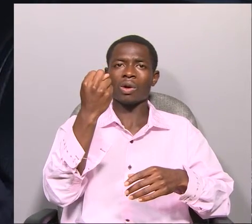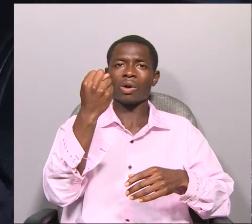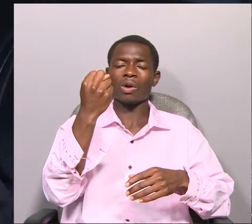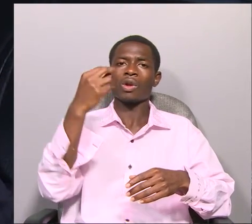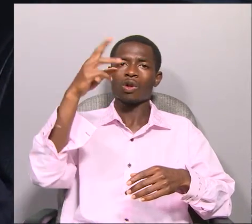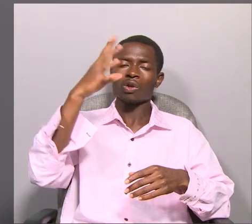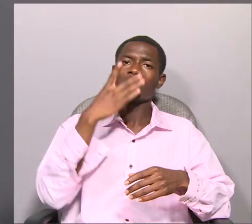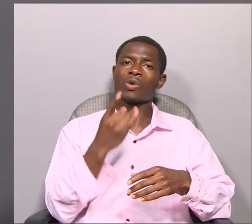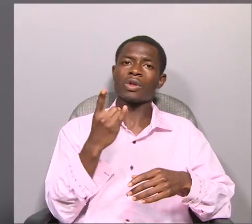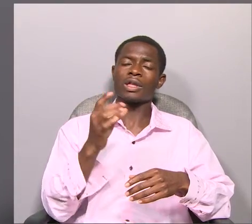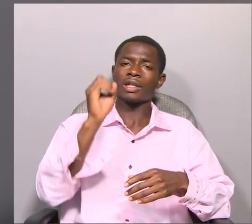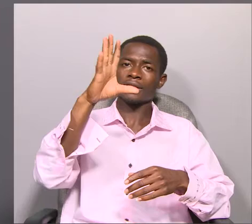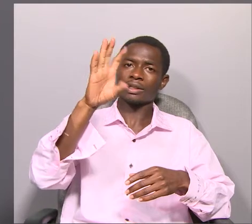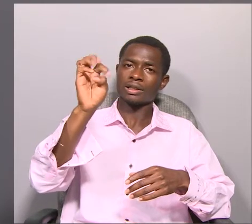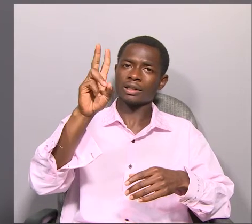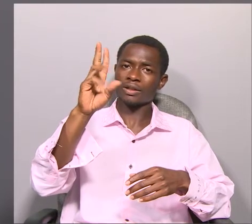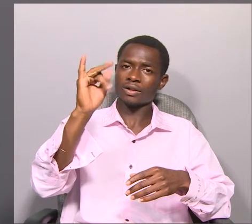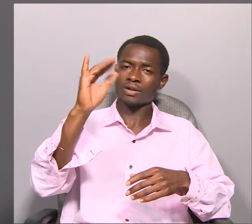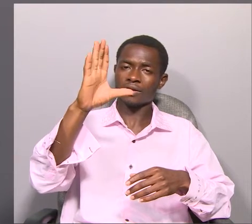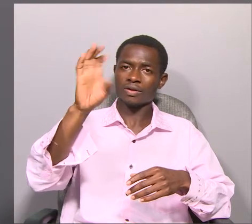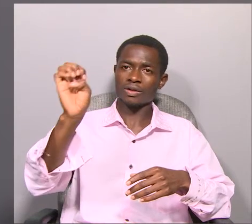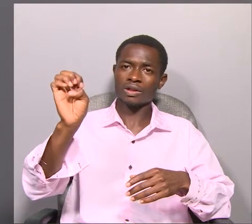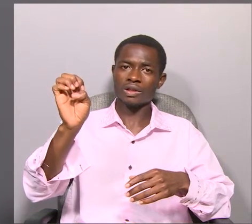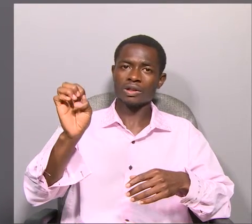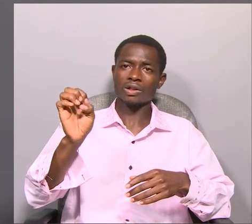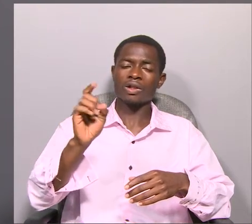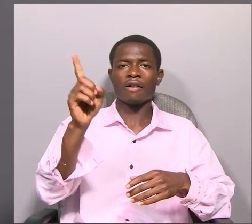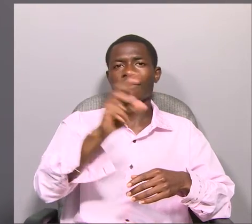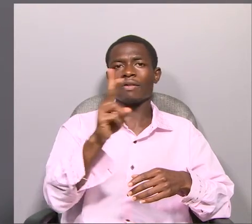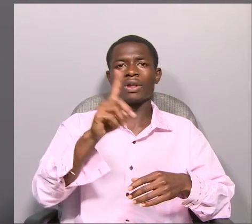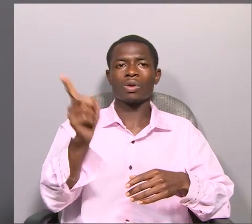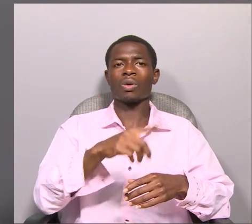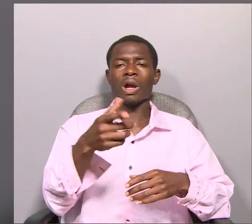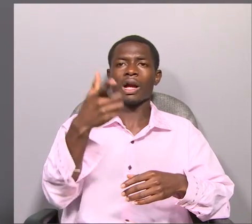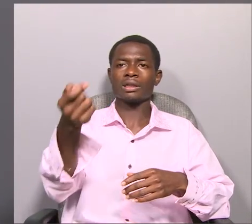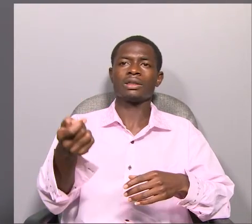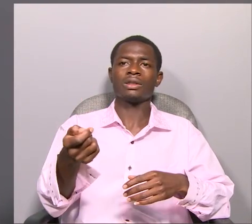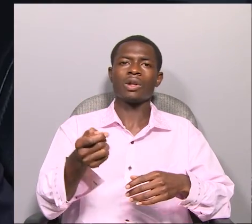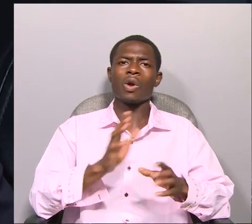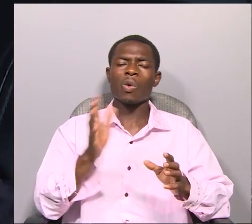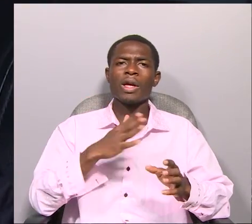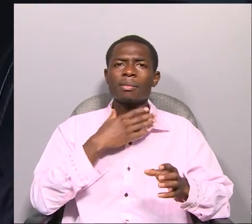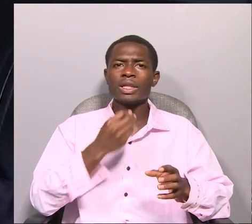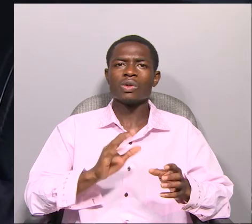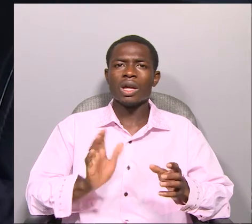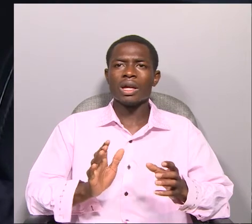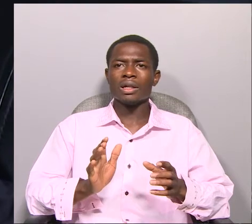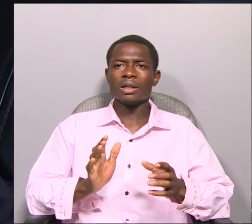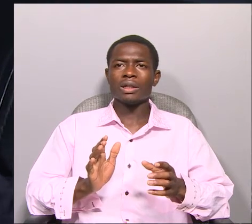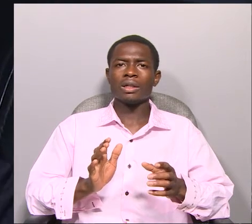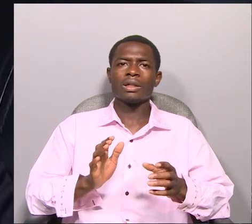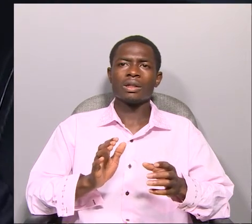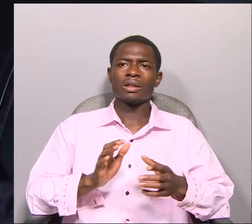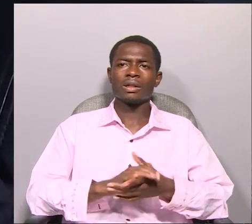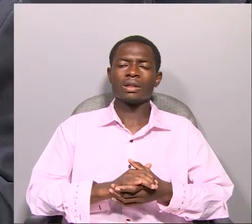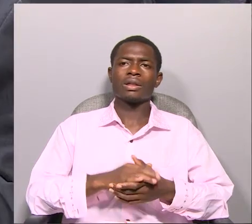are asking ourselves questions as government, what has gone wrong? Where did we miss it? Are you speaking to these